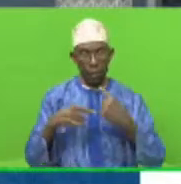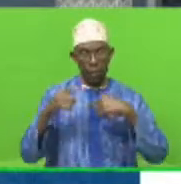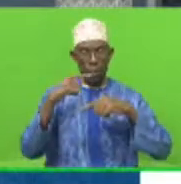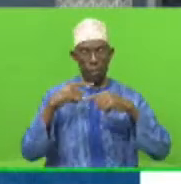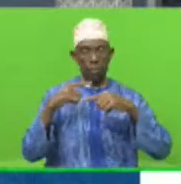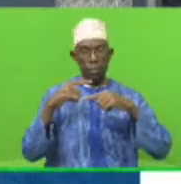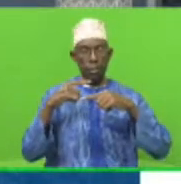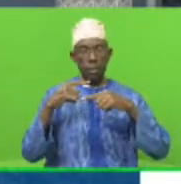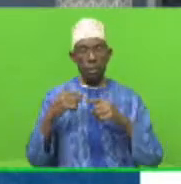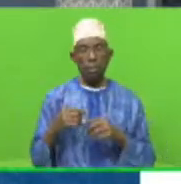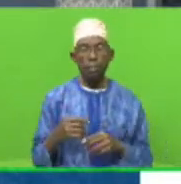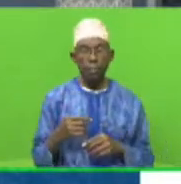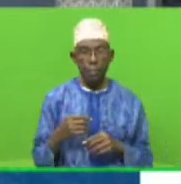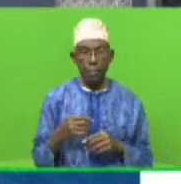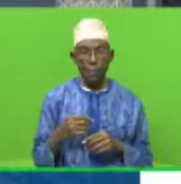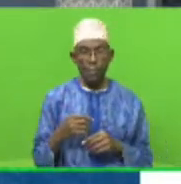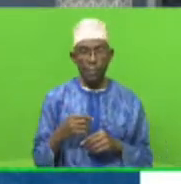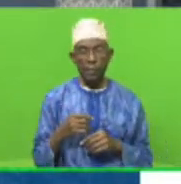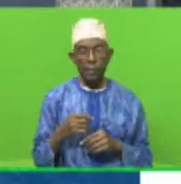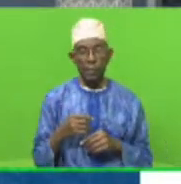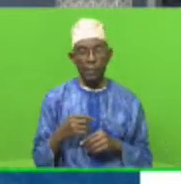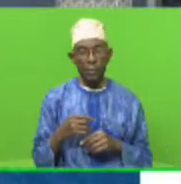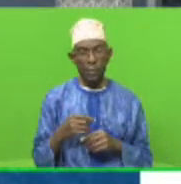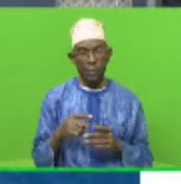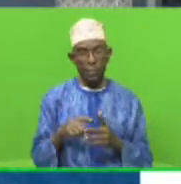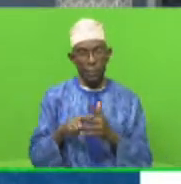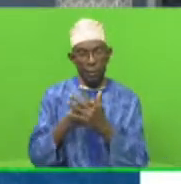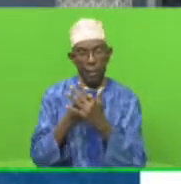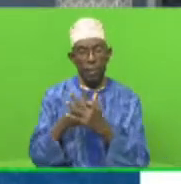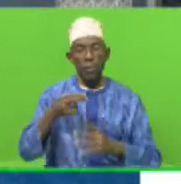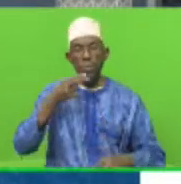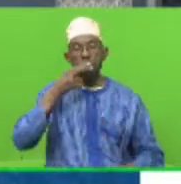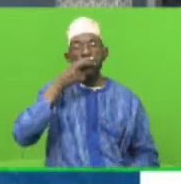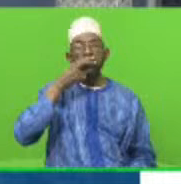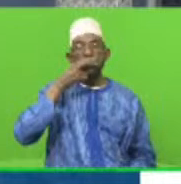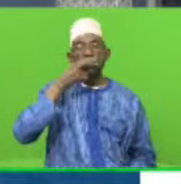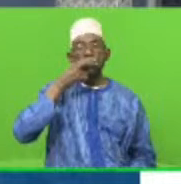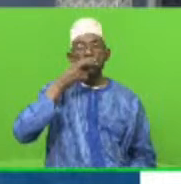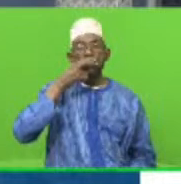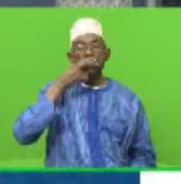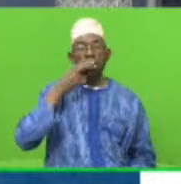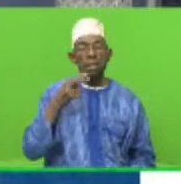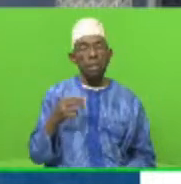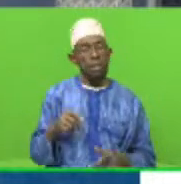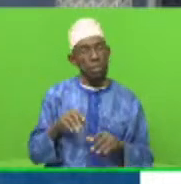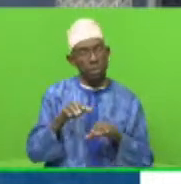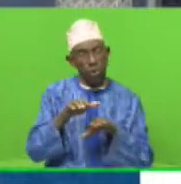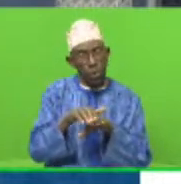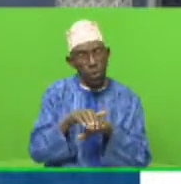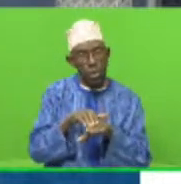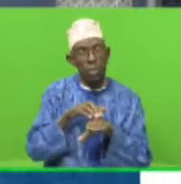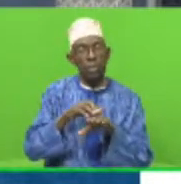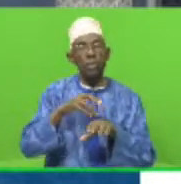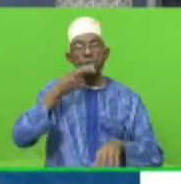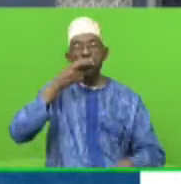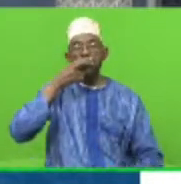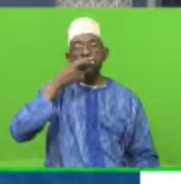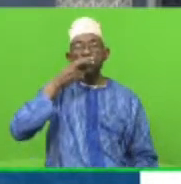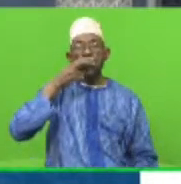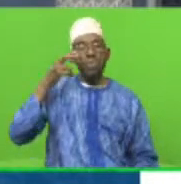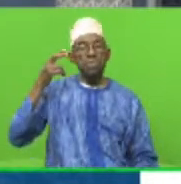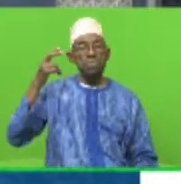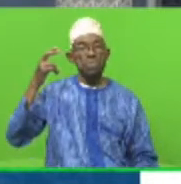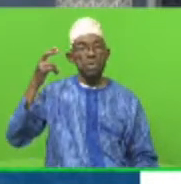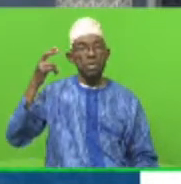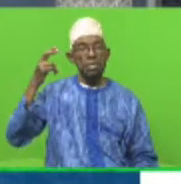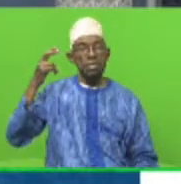peers, wal-iyadu billah, you start smoking. Smoking, if you smoke, it is